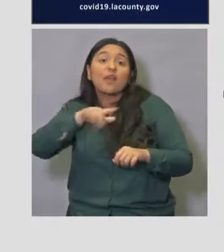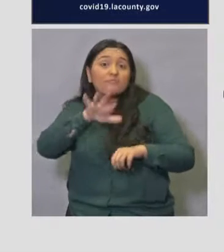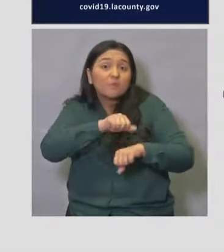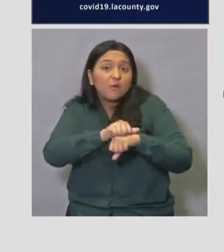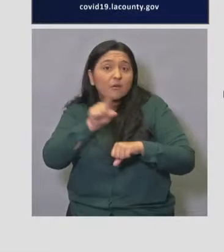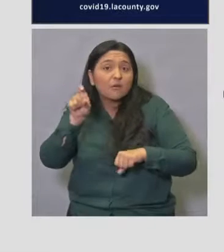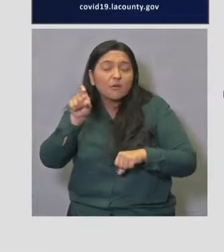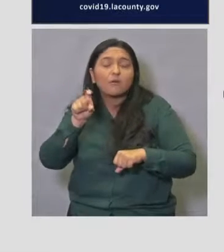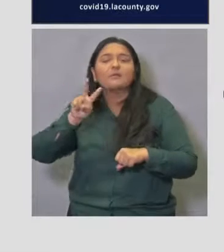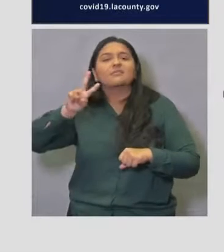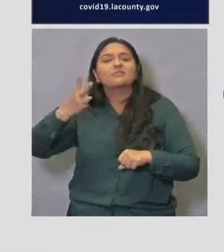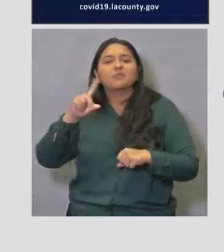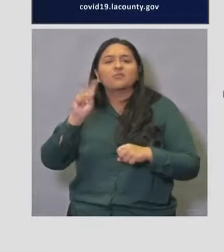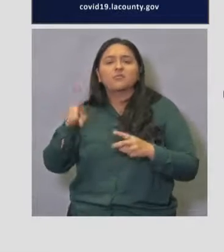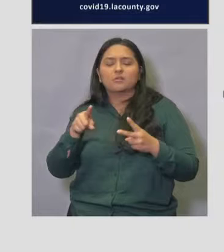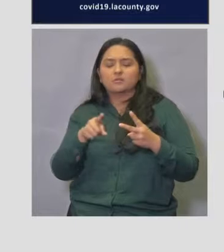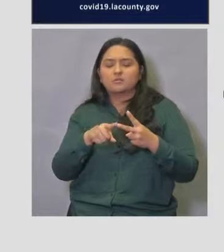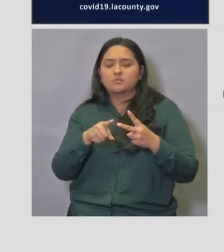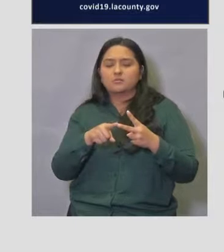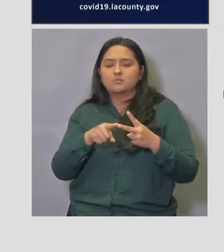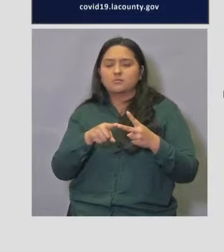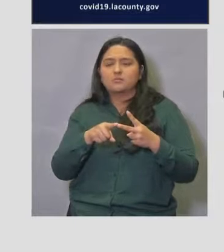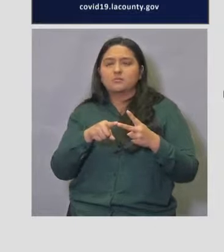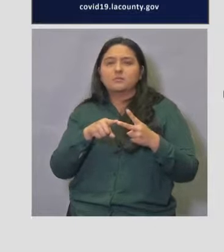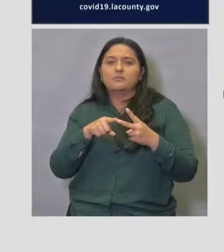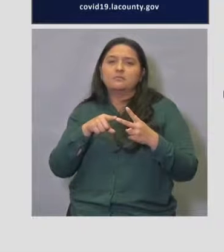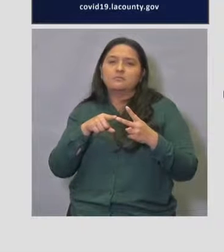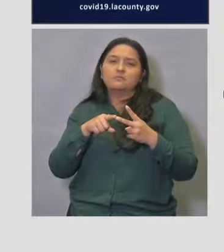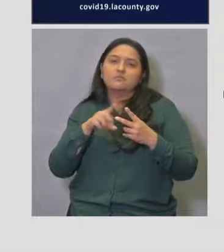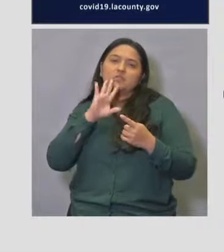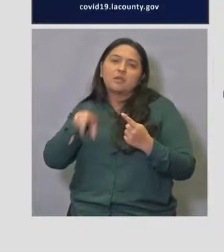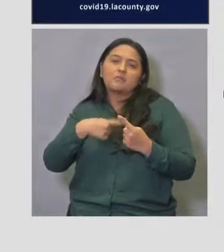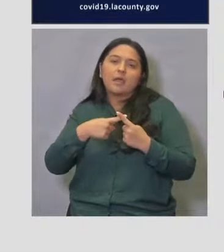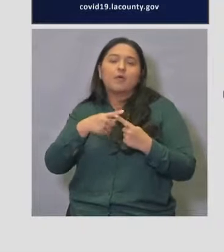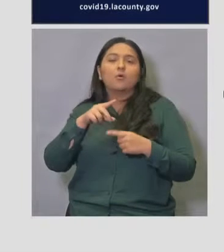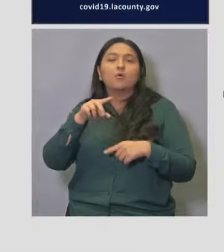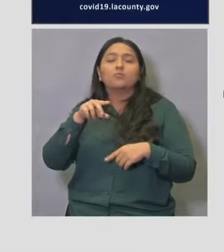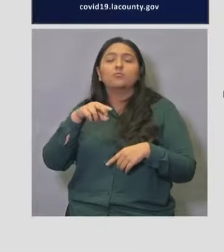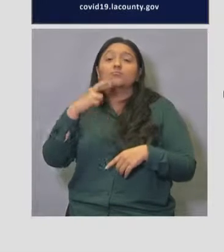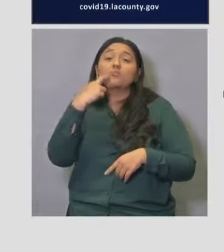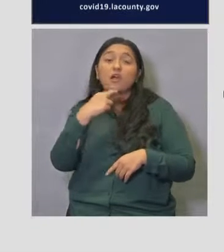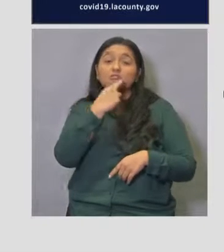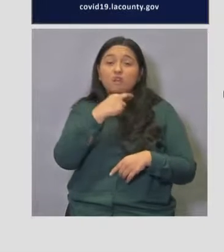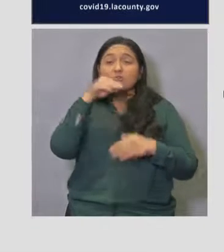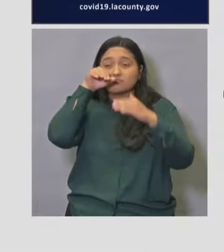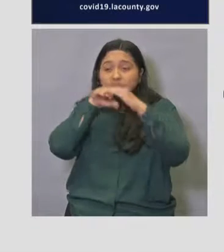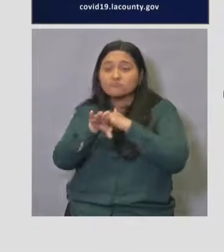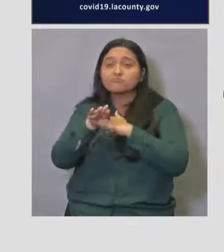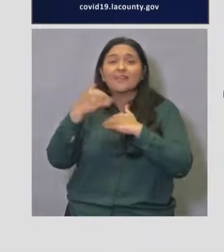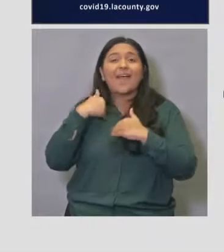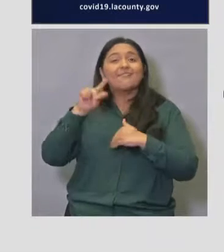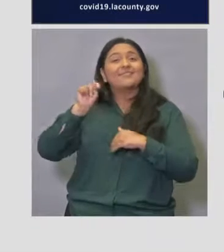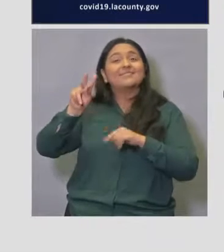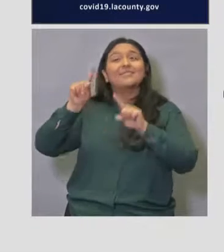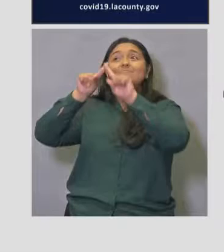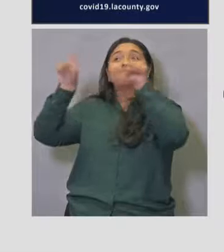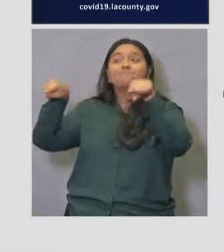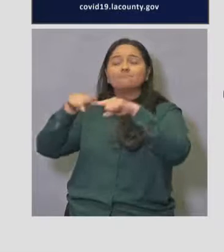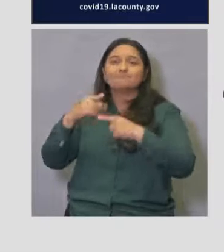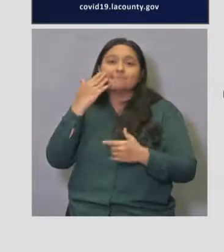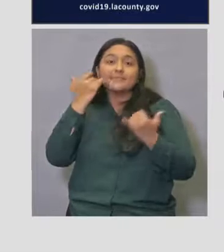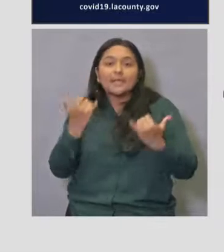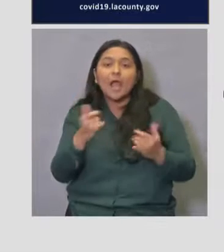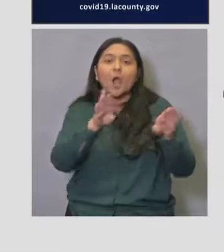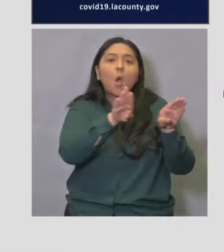second question comes with regards to televisions in restaurants. I mean, we are now opening up distilleries,